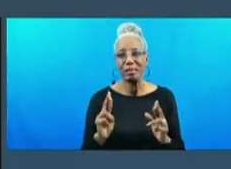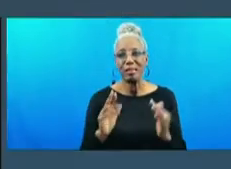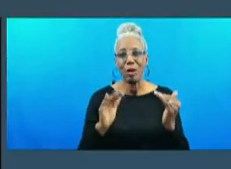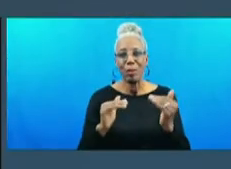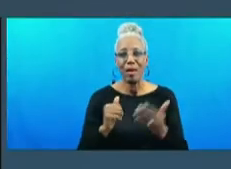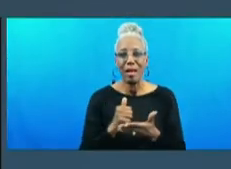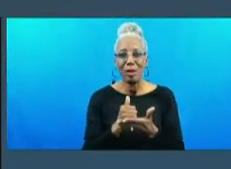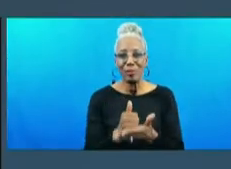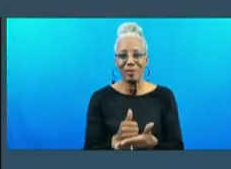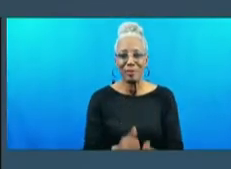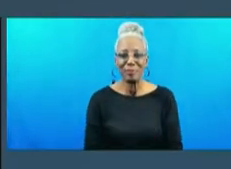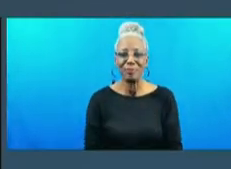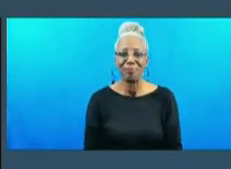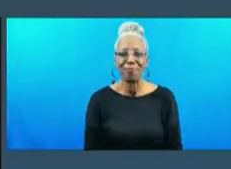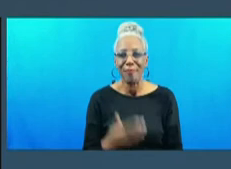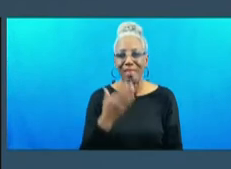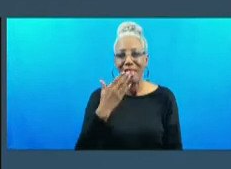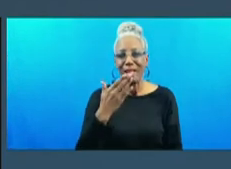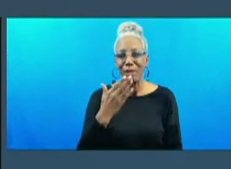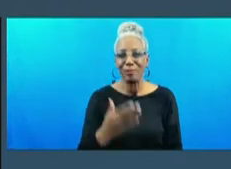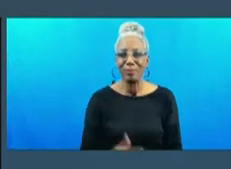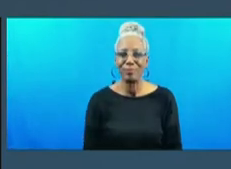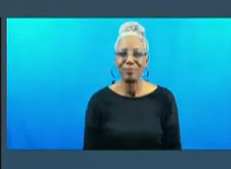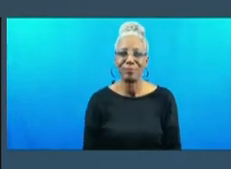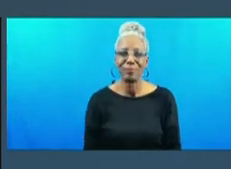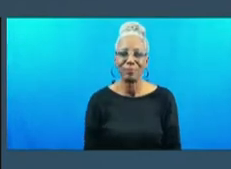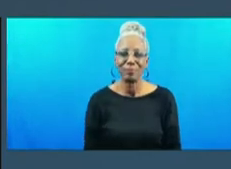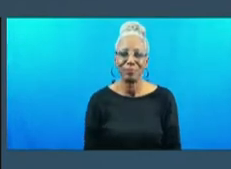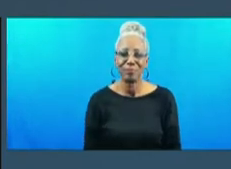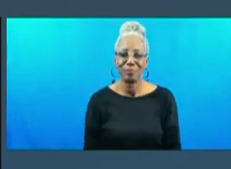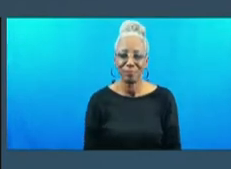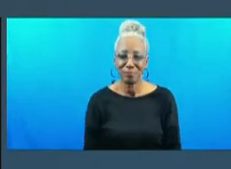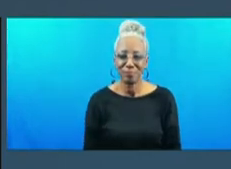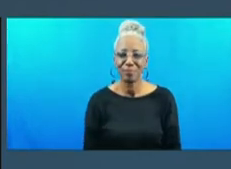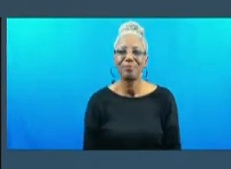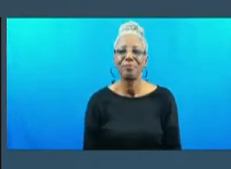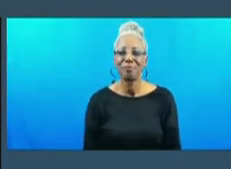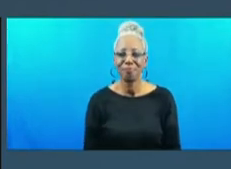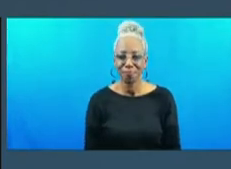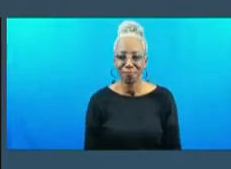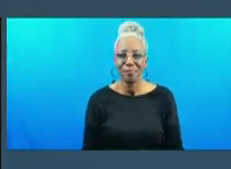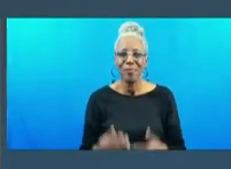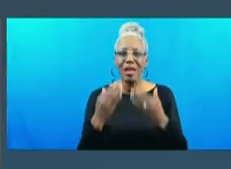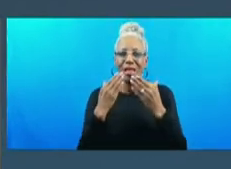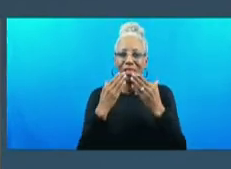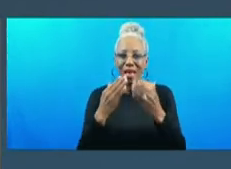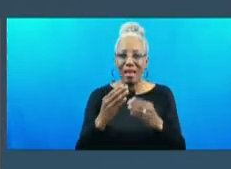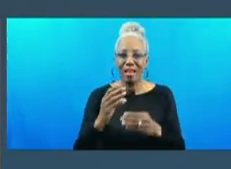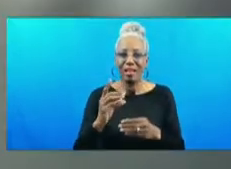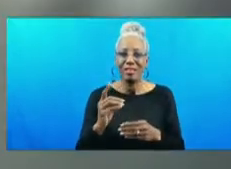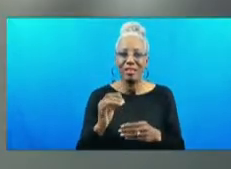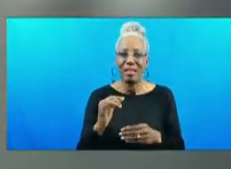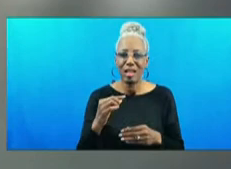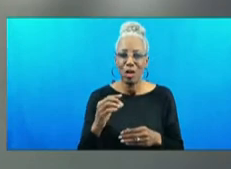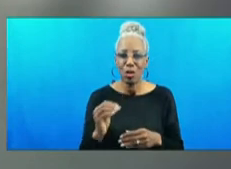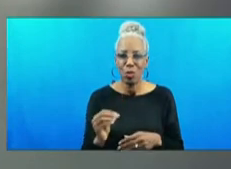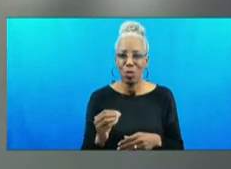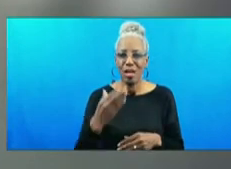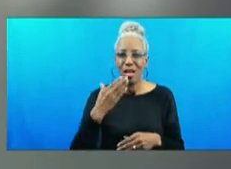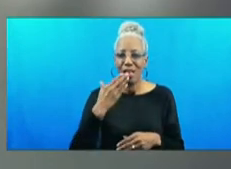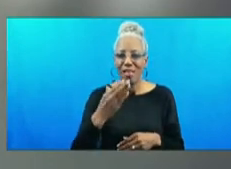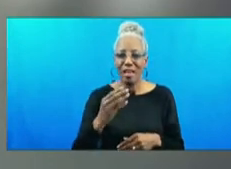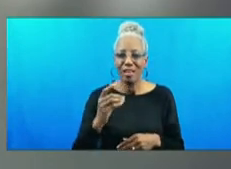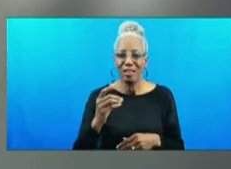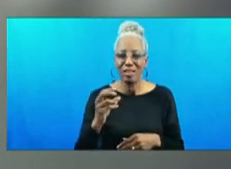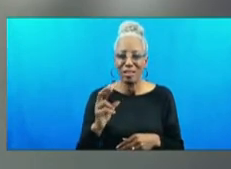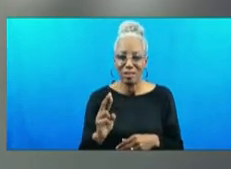you. Great, thank you, Diego. And thank you, Dr. McKnight. So if our other panelists would turn their cameras